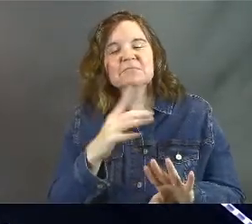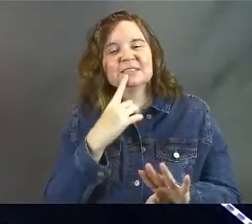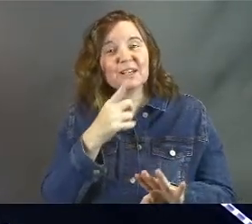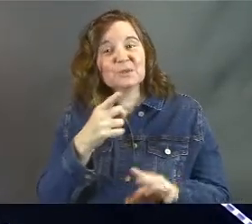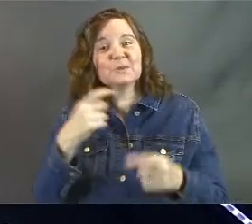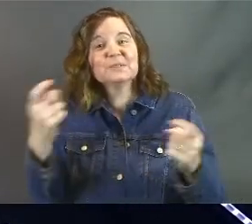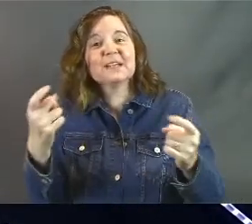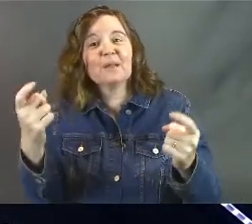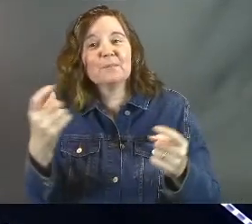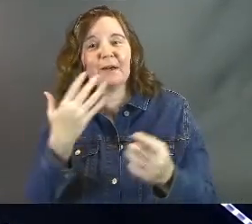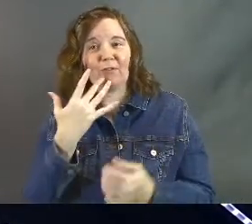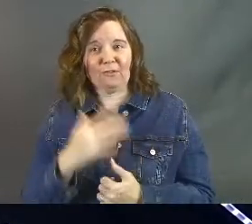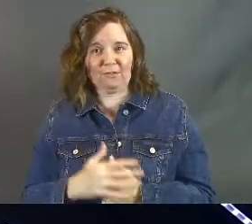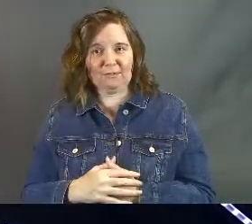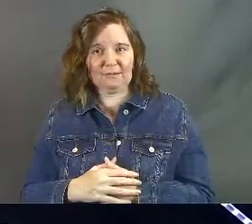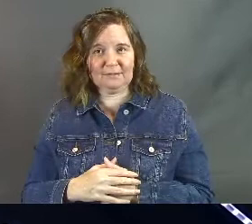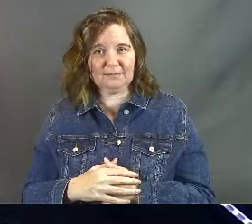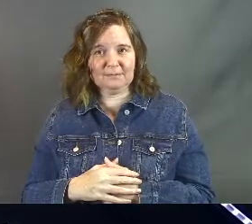you celebrate color?"